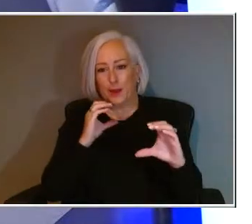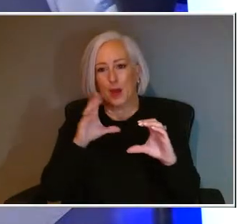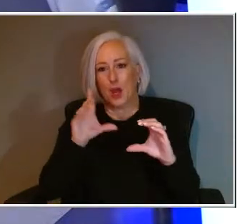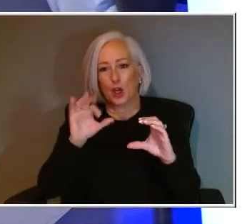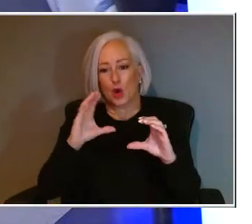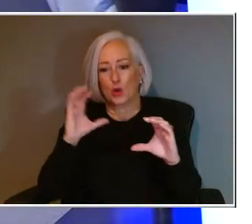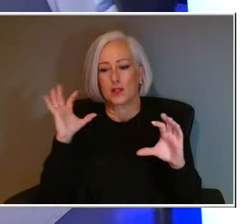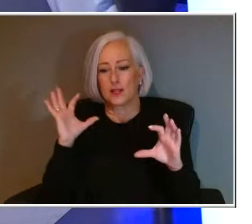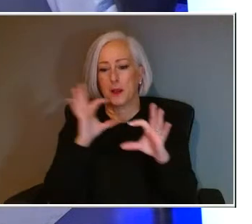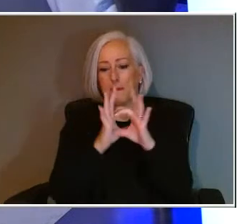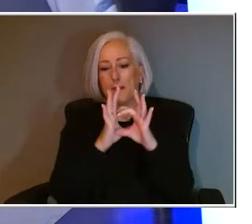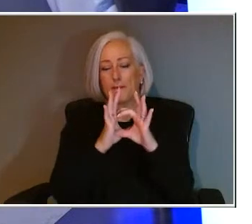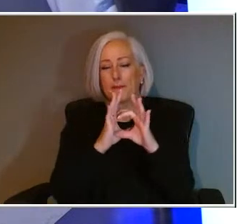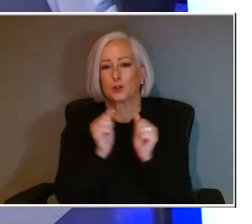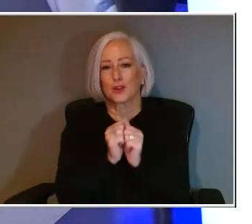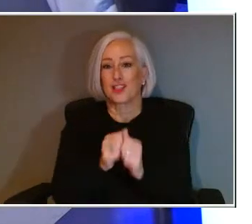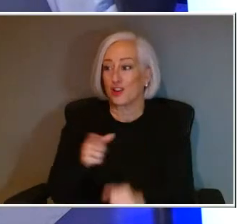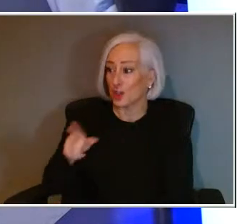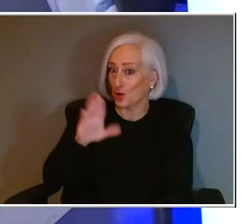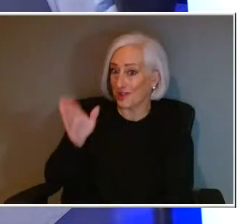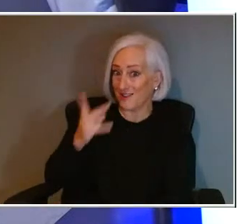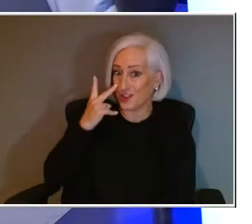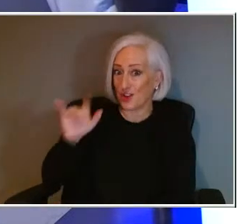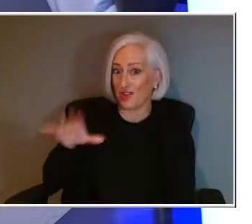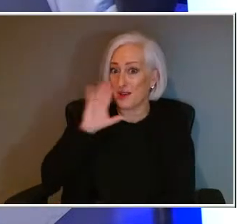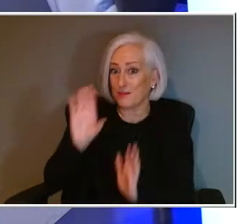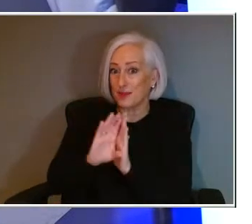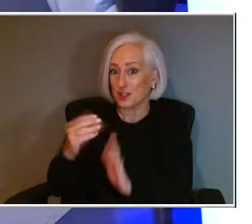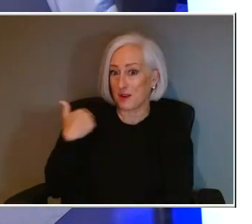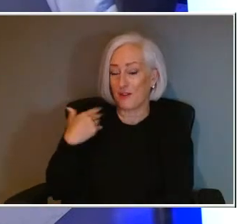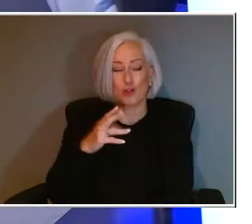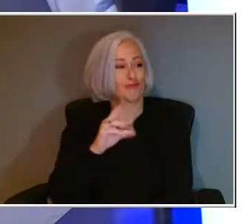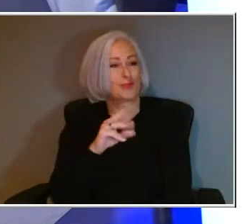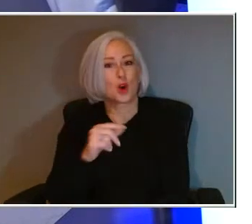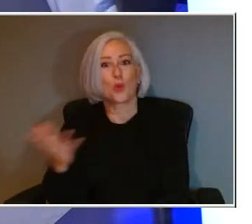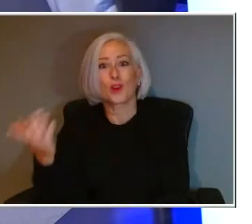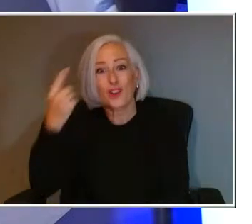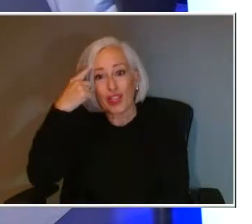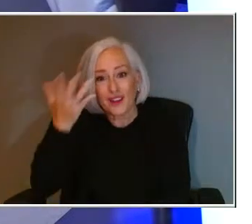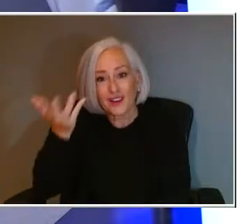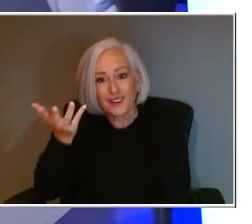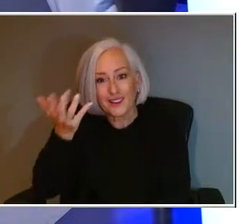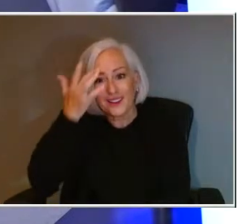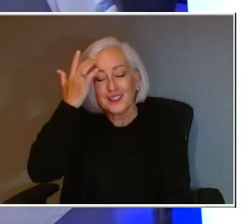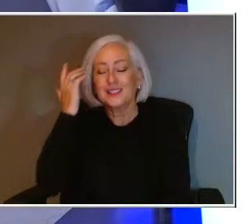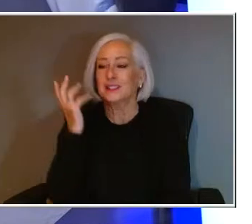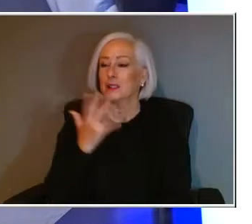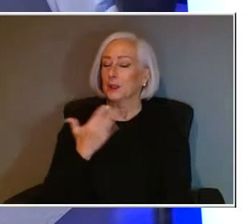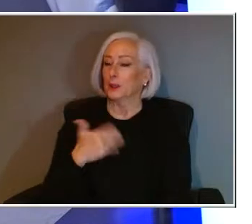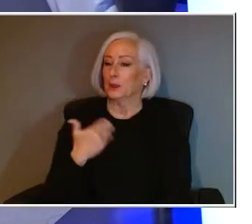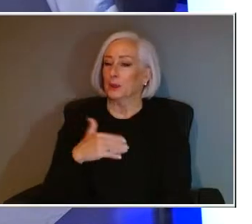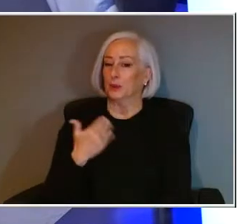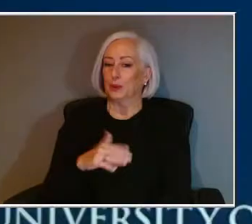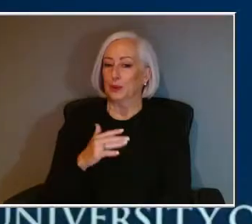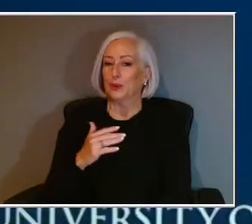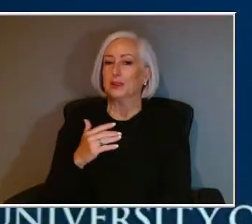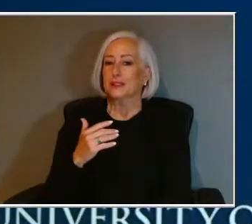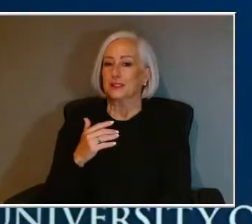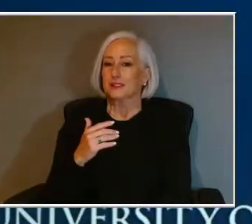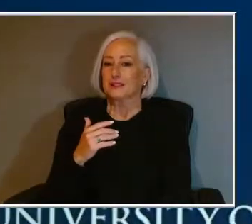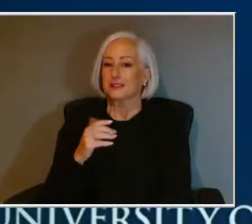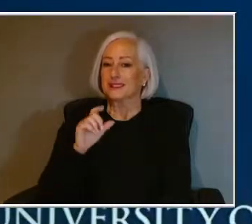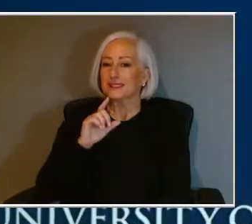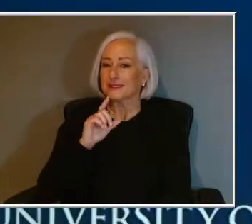those photos before. no, I did not. What do you think? Well, they look bad